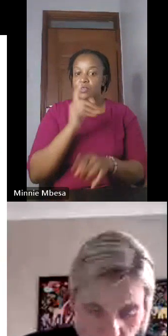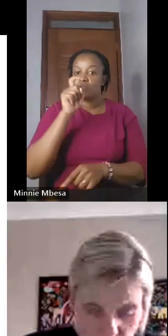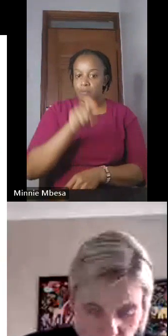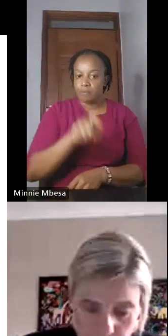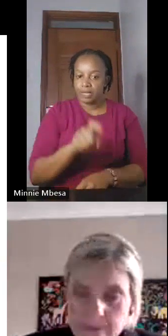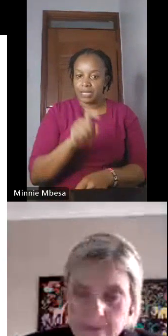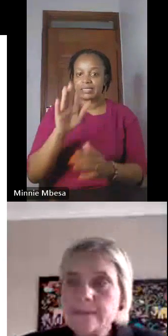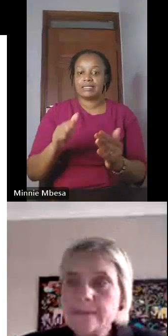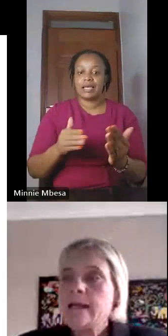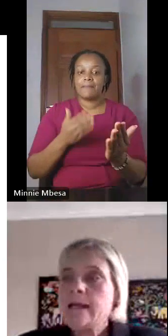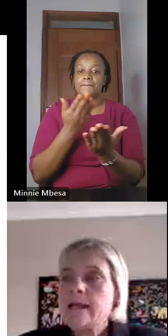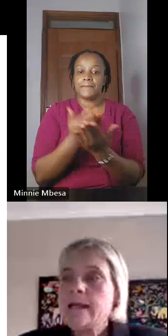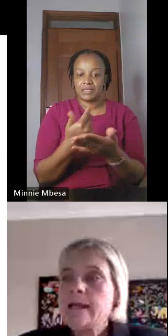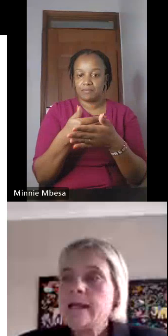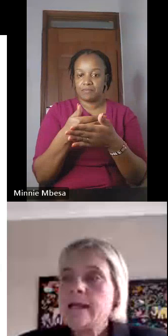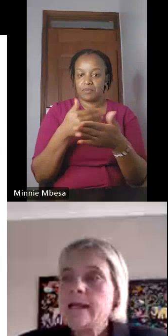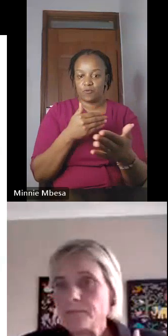the scholarship.